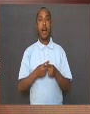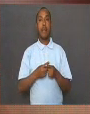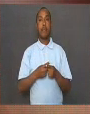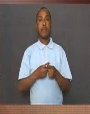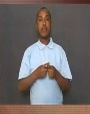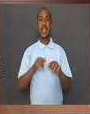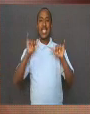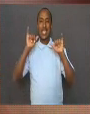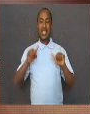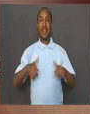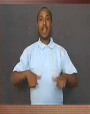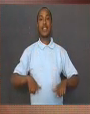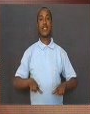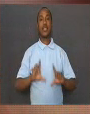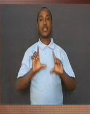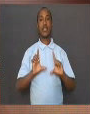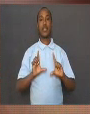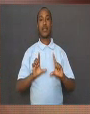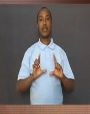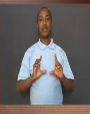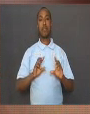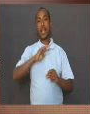100 grams still exist